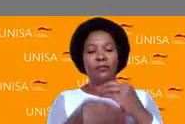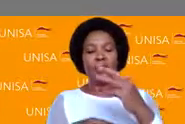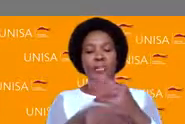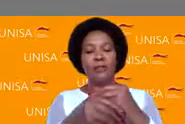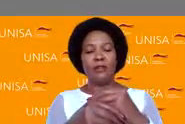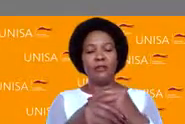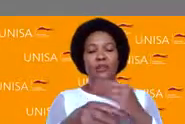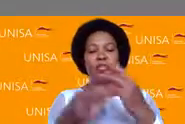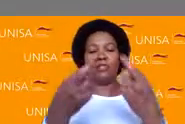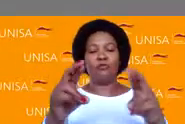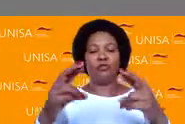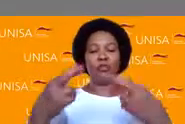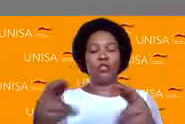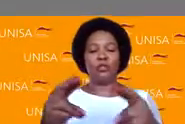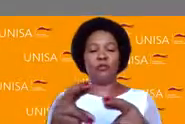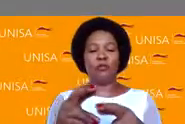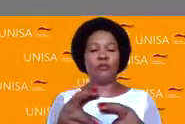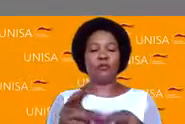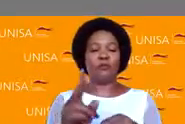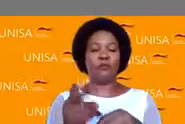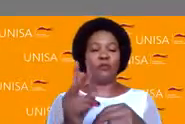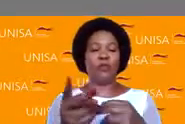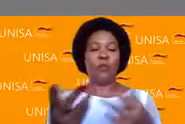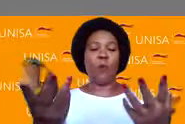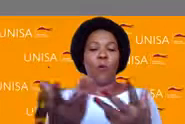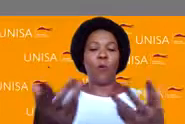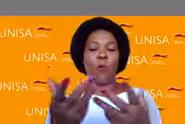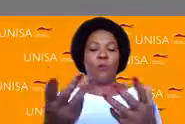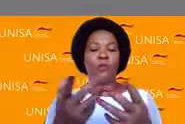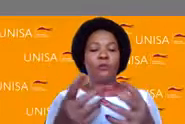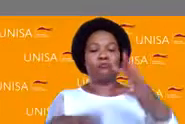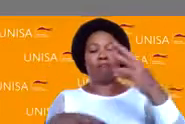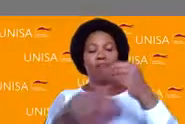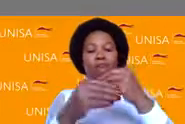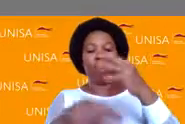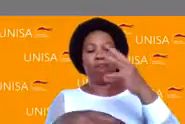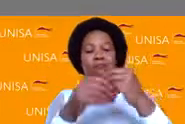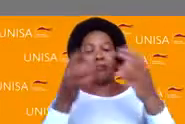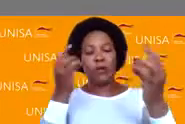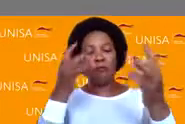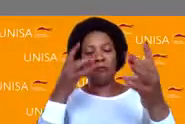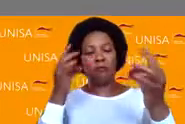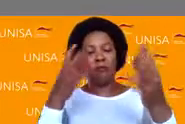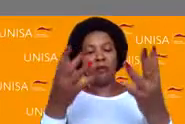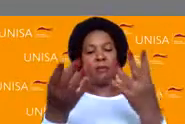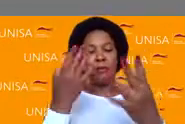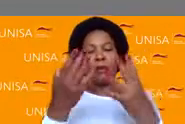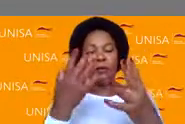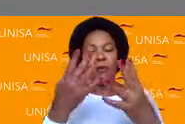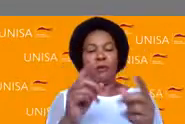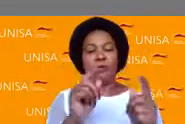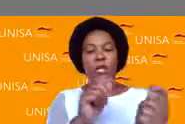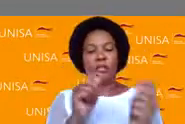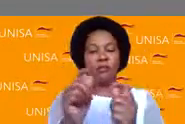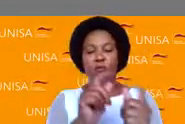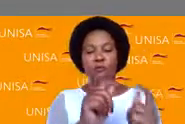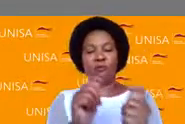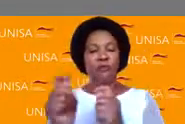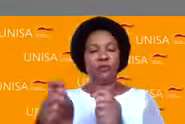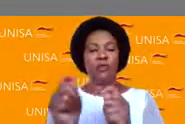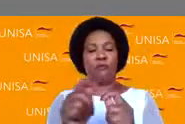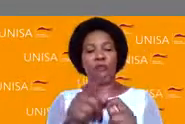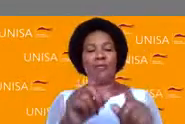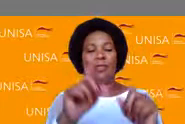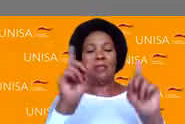additional resources as well, where there's some additional information that we can download for the specific